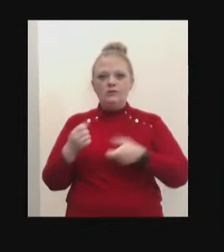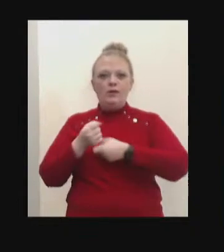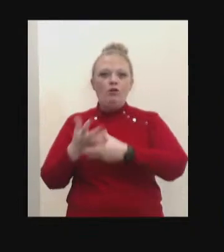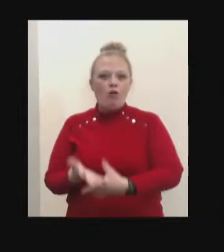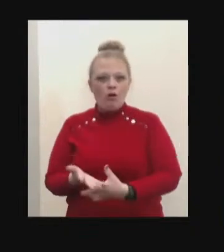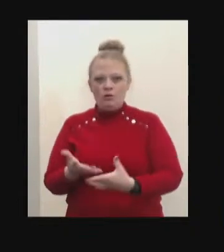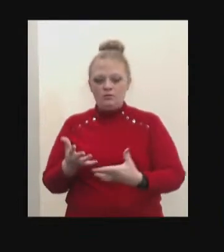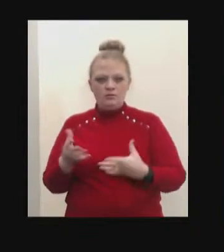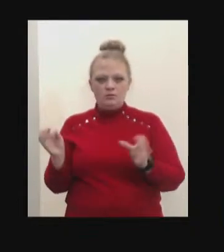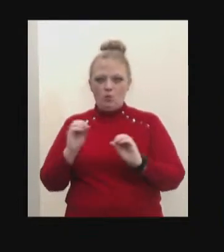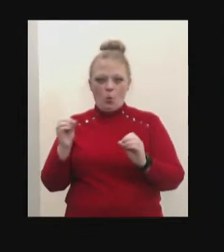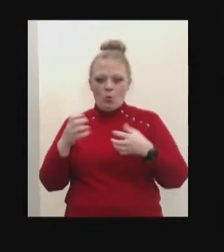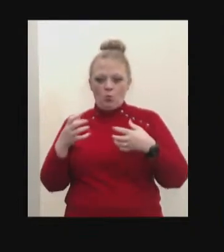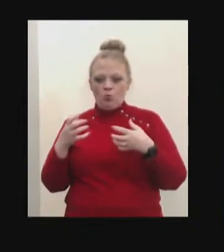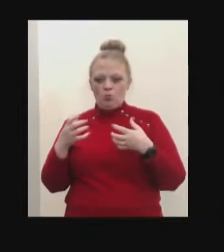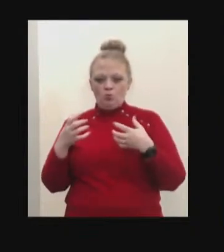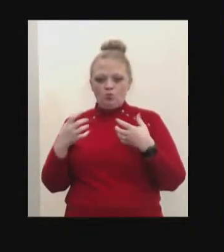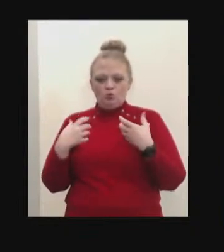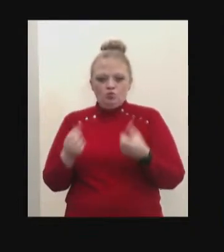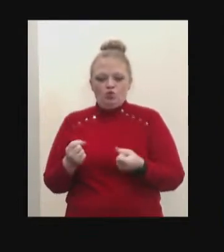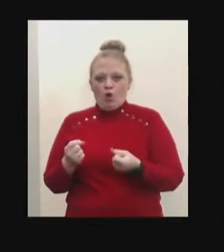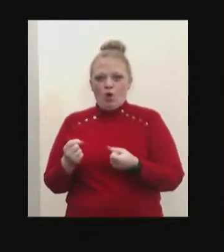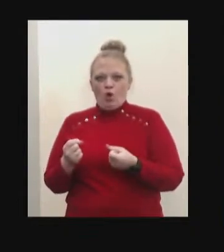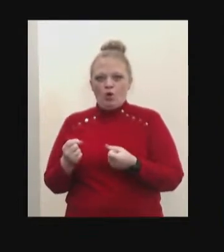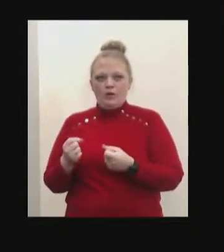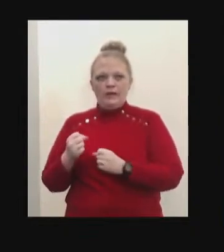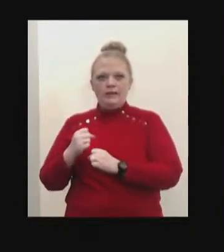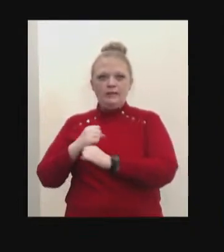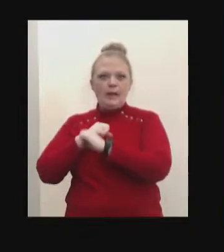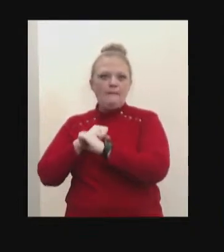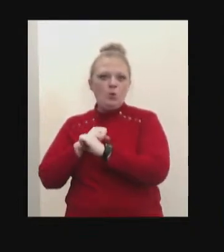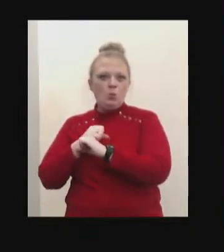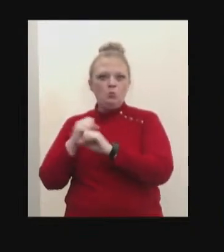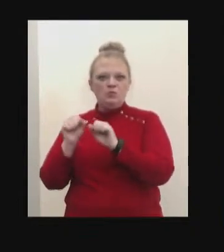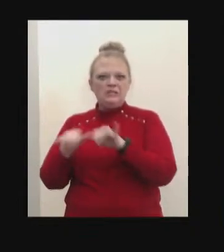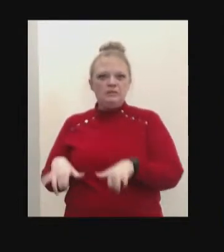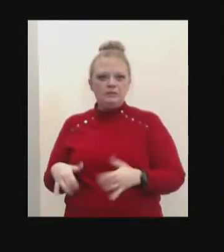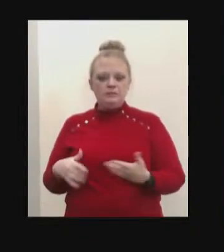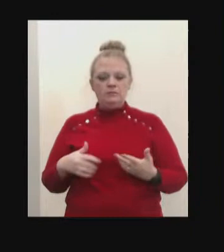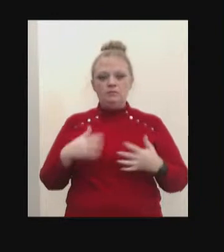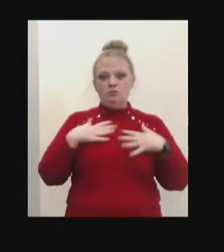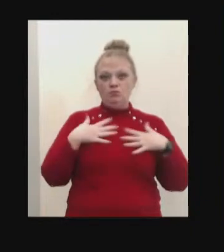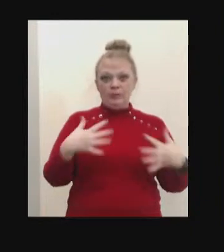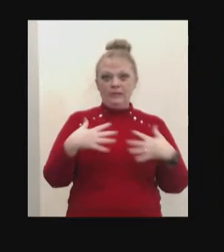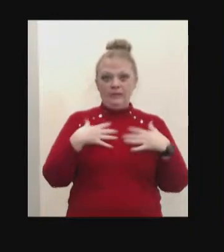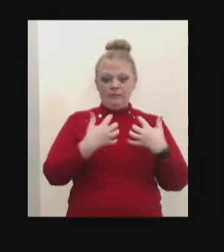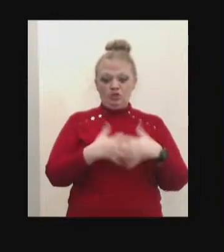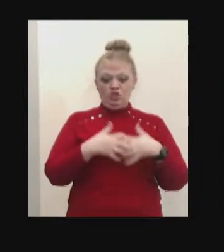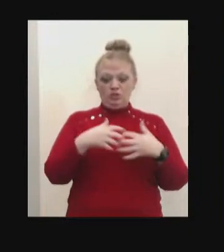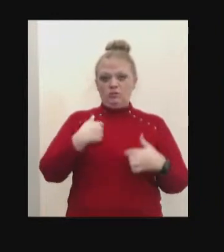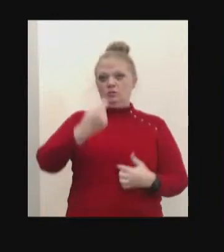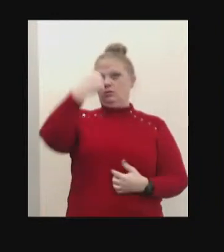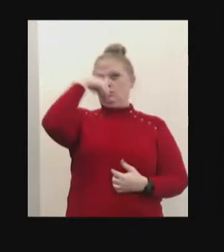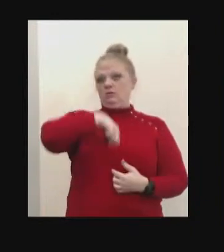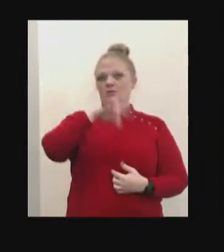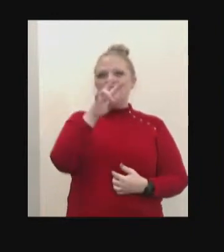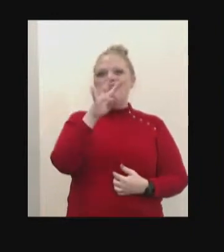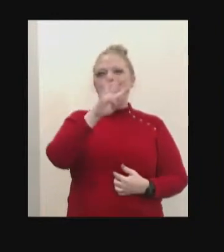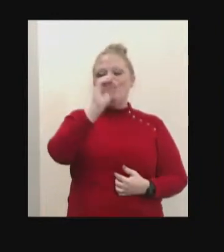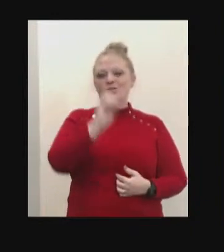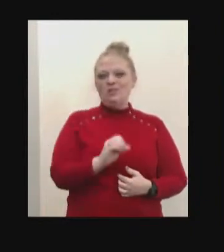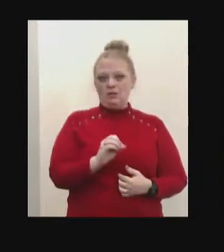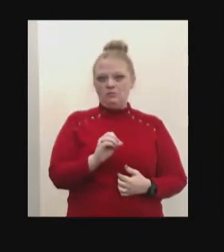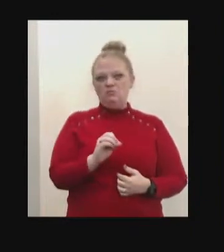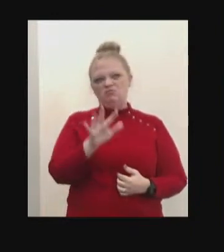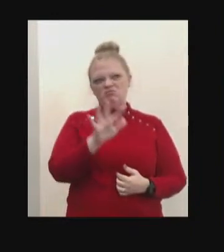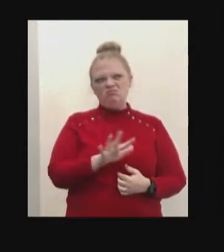strong immune systems. Those that are on a ventilator, airway assist, 74%. So roughly 3